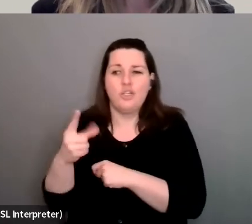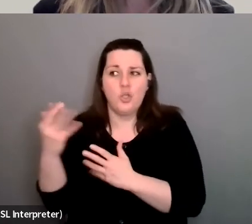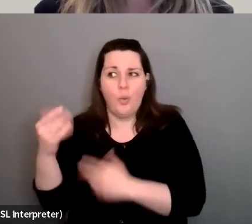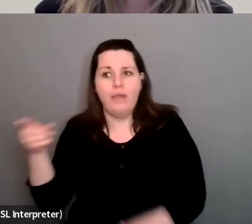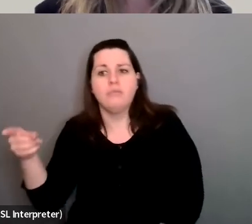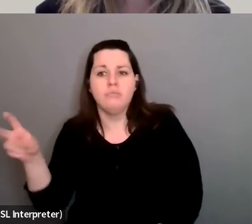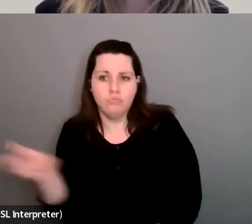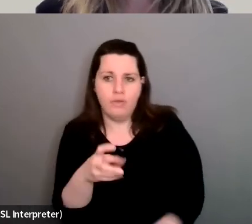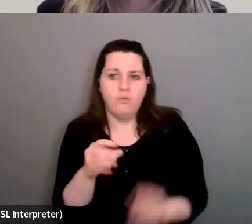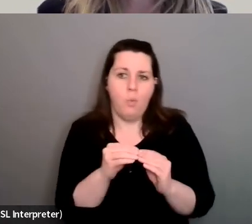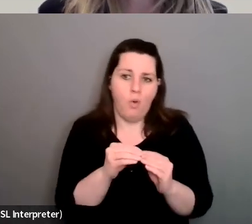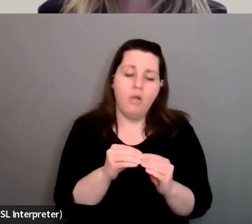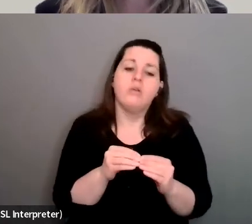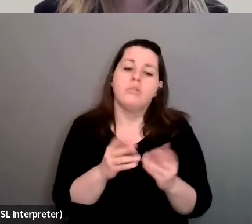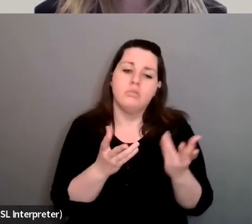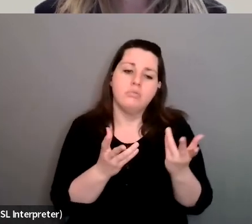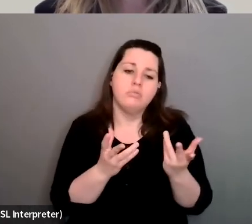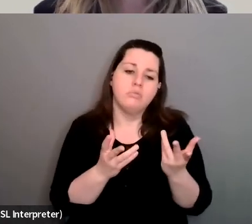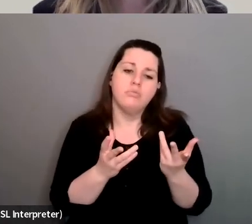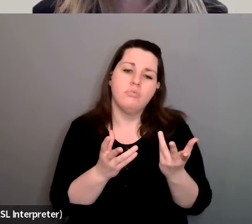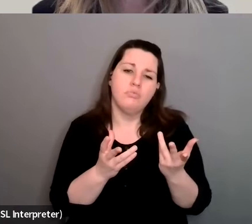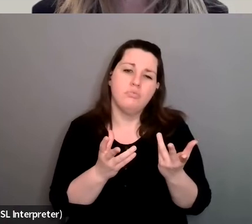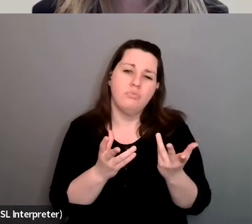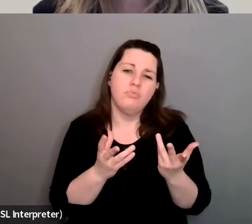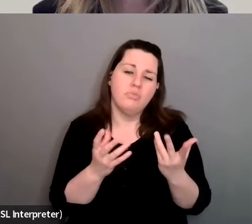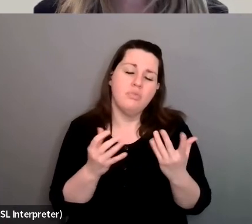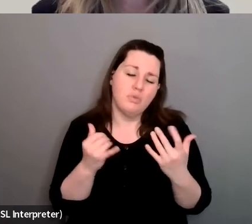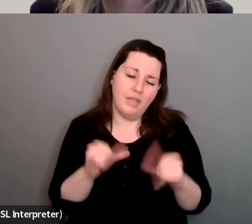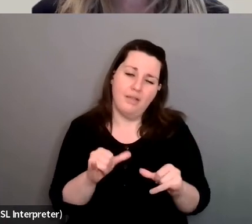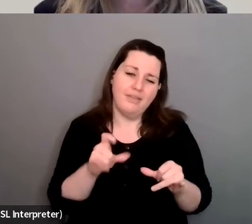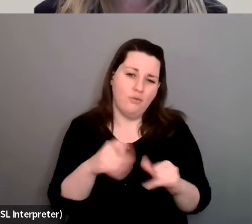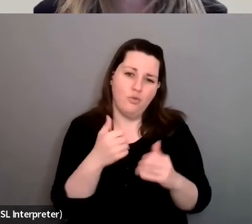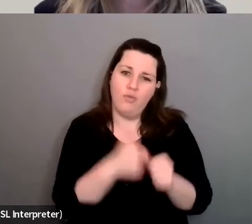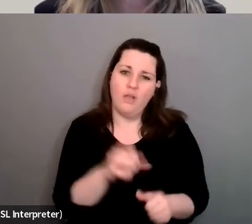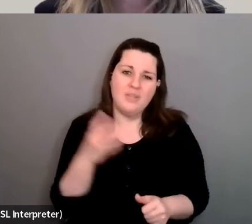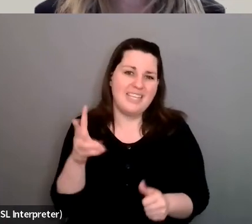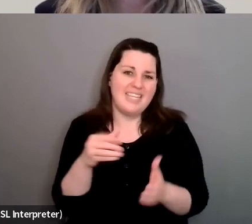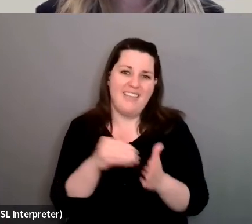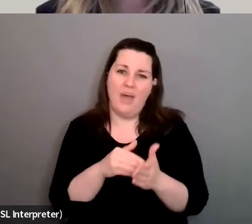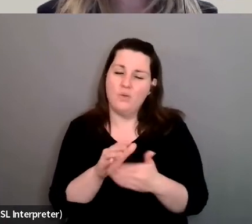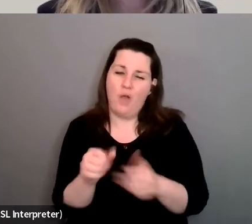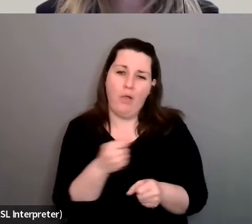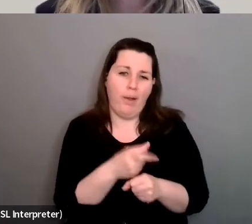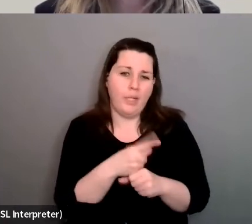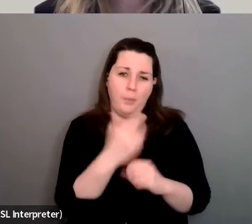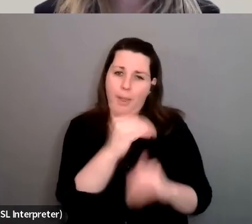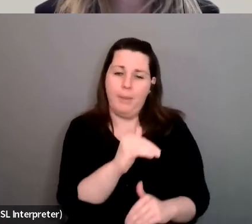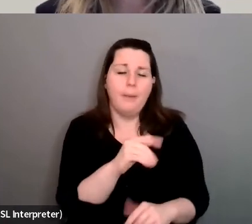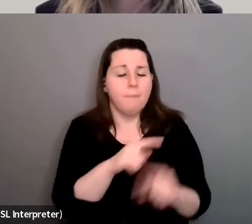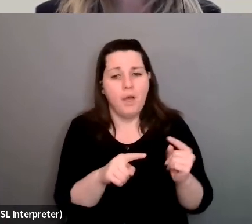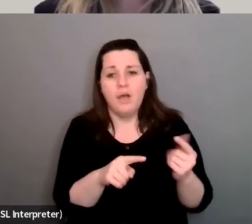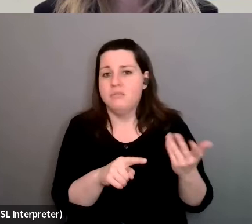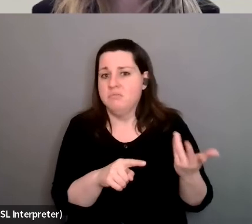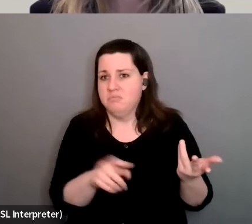more. So it still has to abide by the $16,000 limit, but eventually there's no limit to how much could